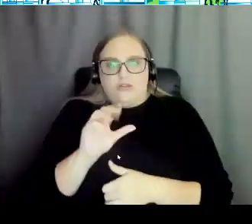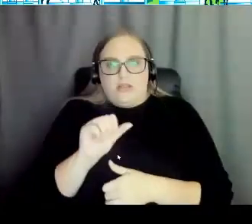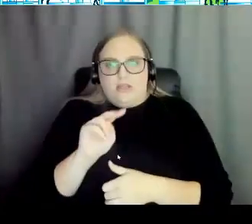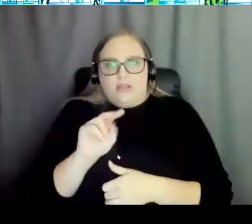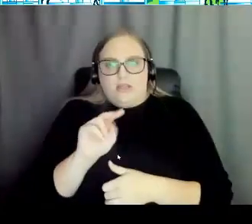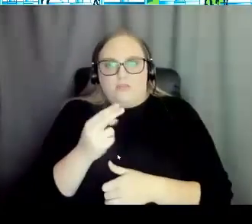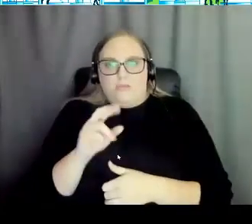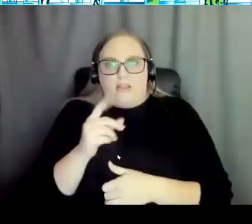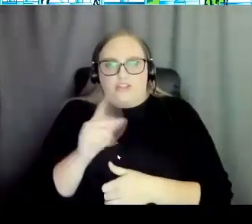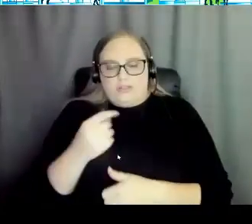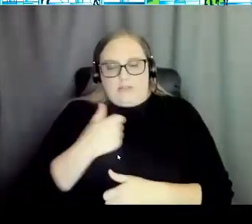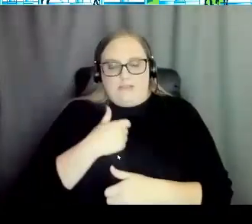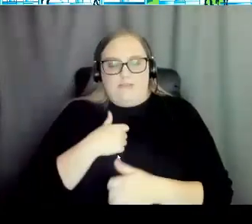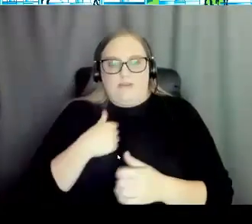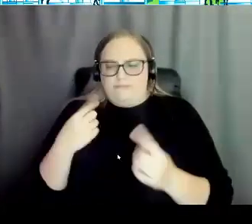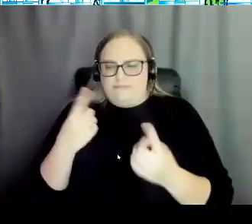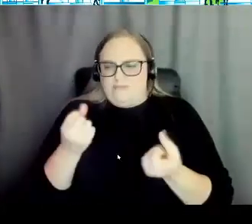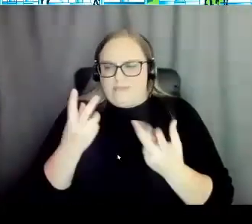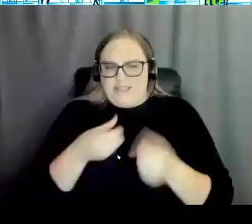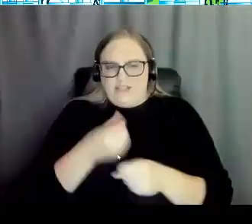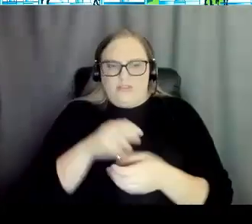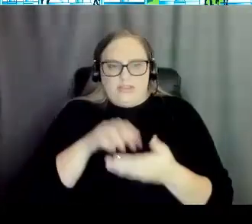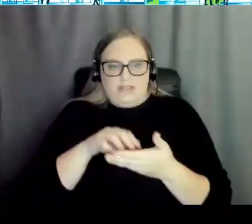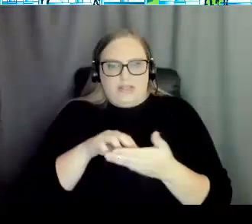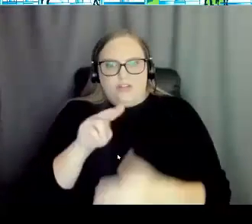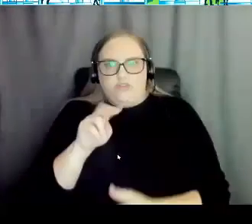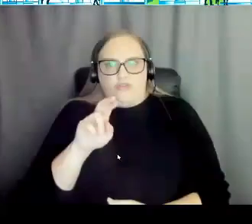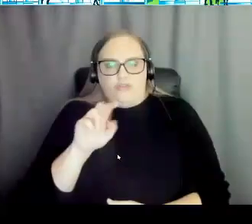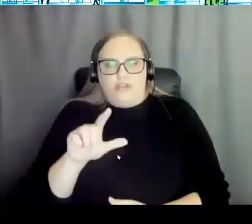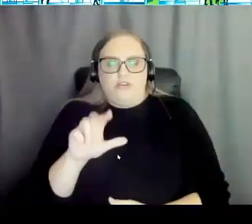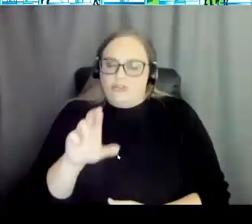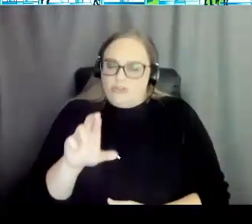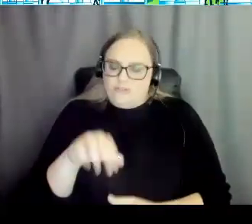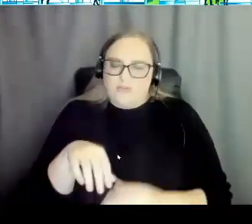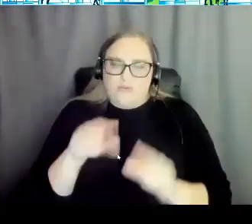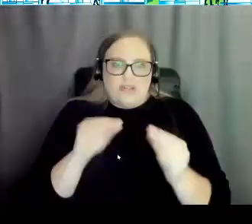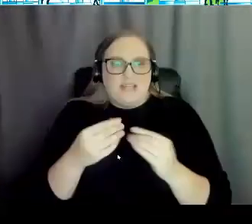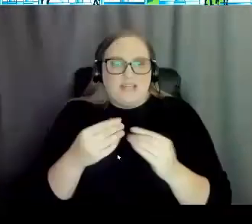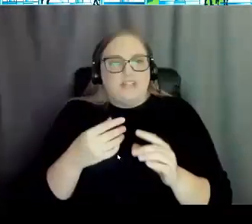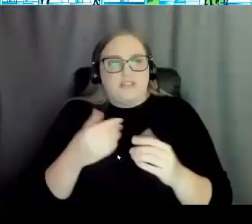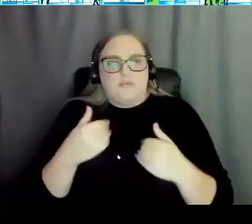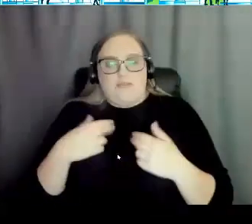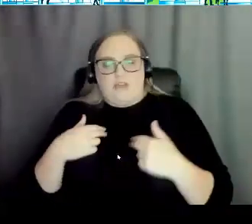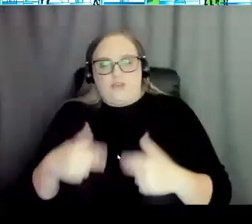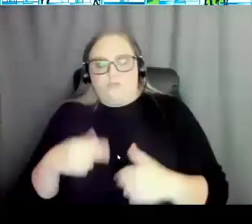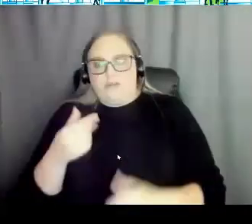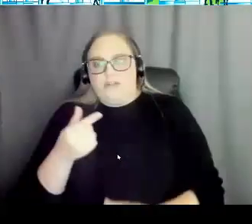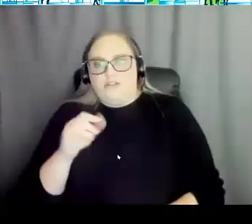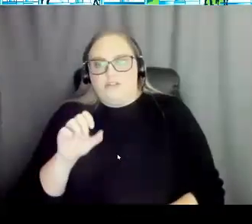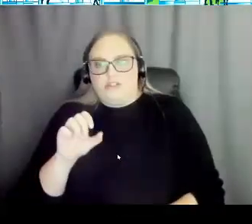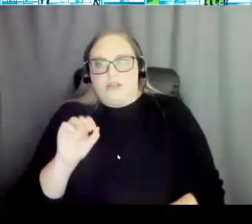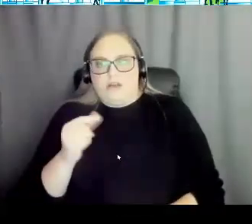years studying nuclear organizations from an ethnographic perspective. We have a human geographer, we have an